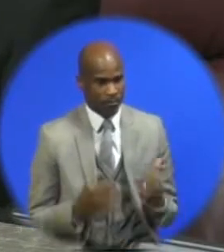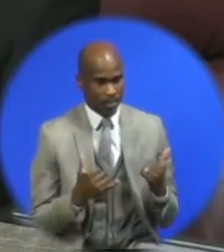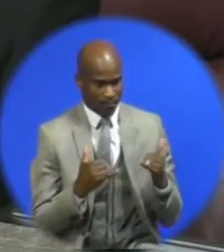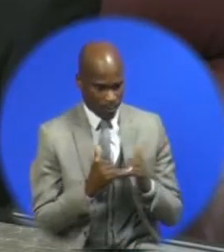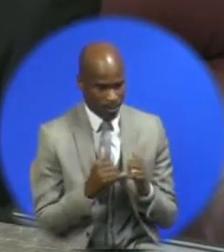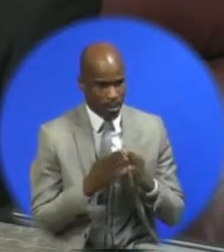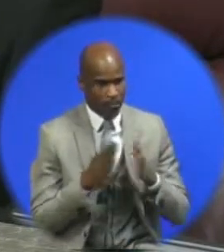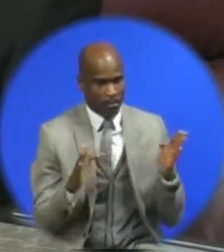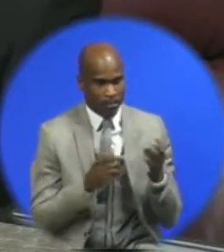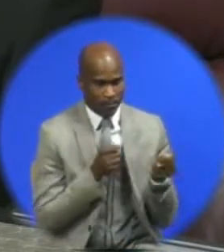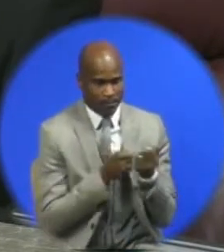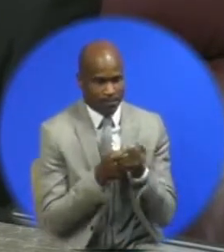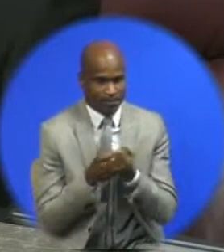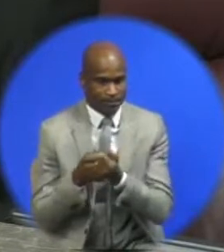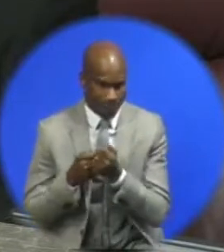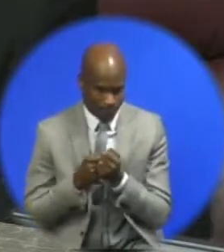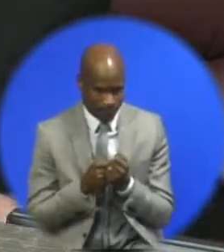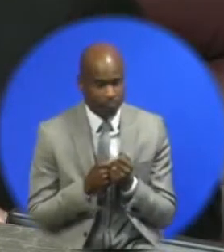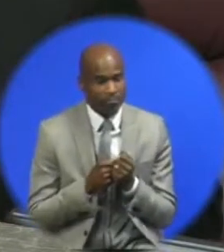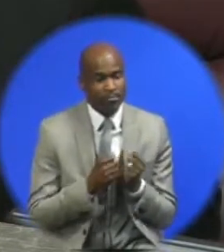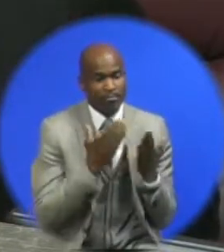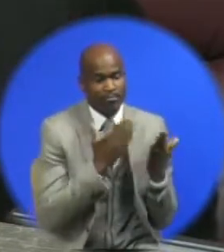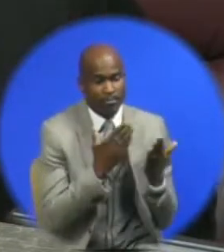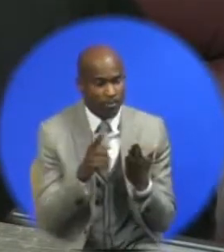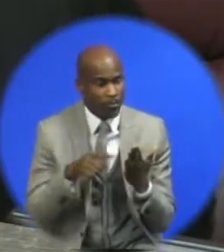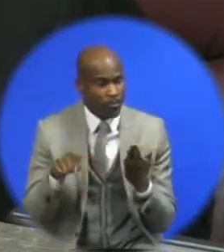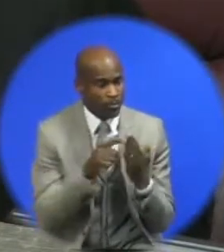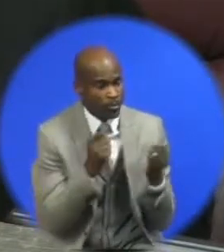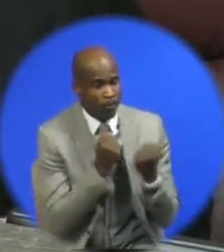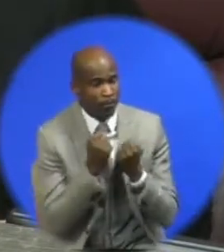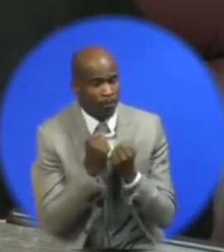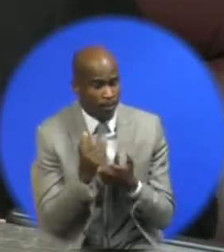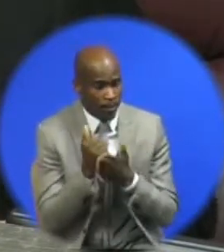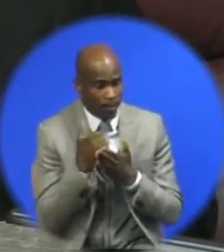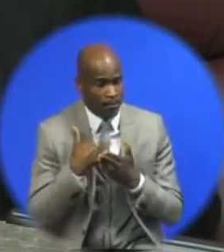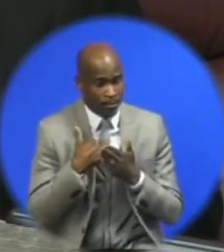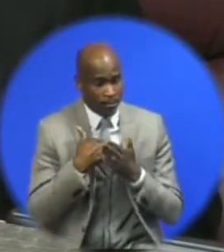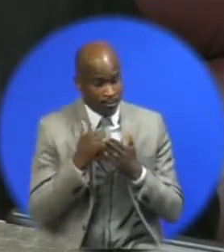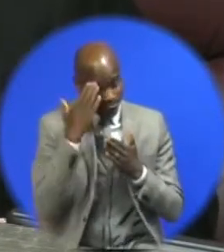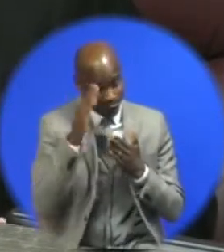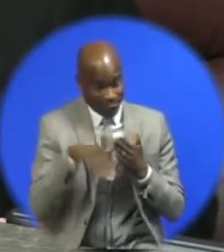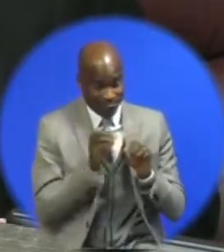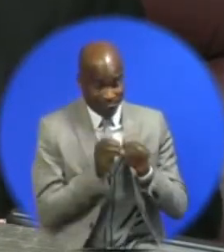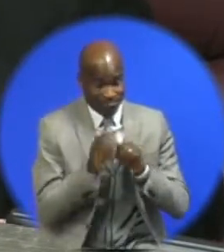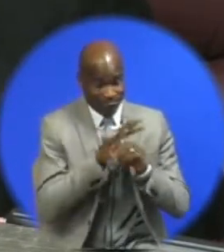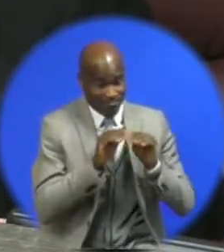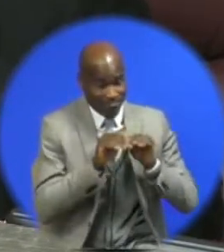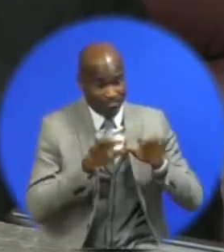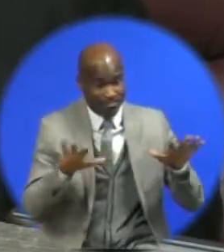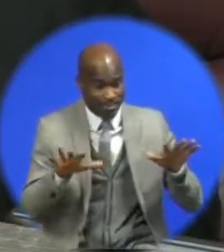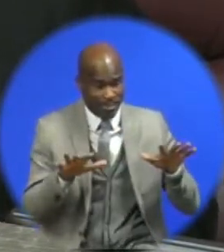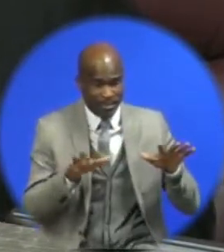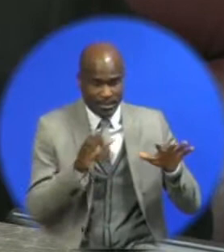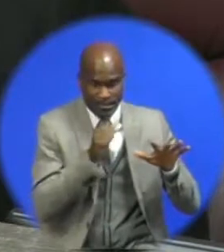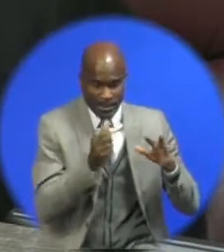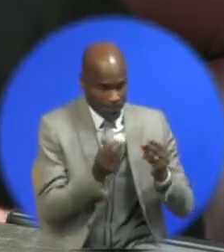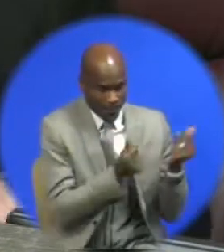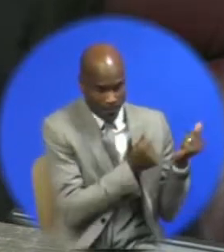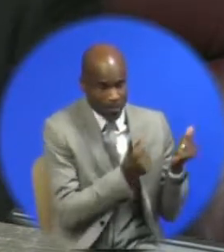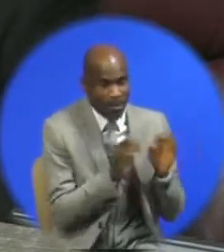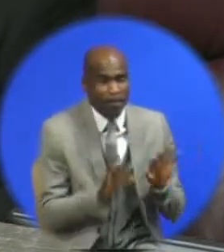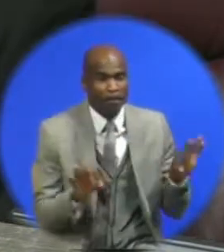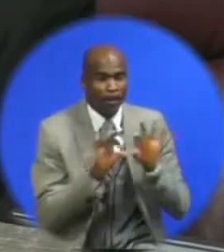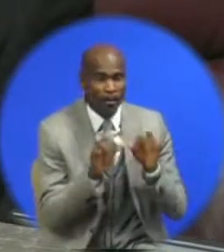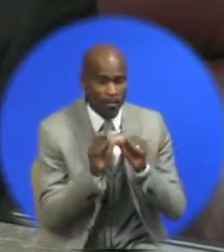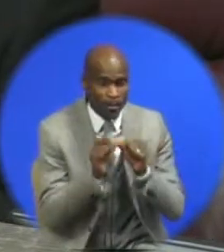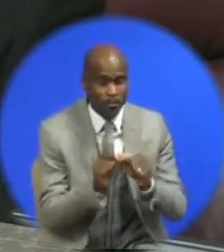spread throughout our community. The pandemic hasn't gone anywhere, and it's more important than ever to practice the 3 W's of